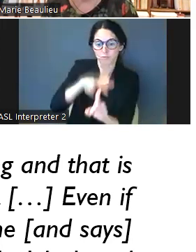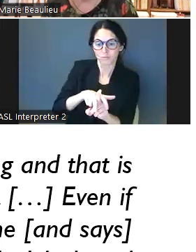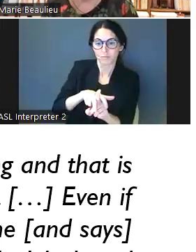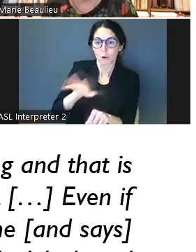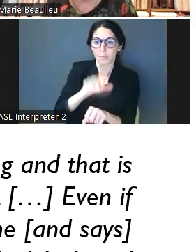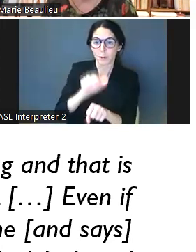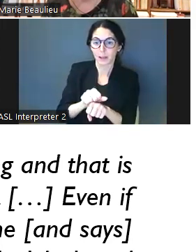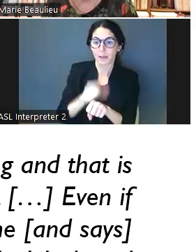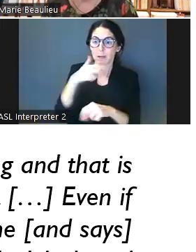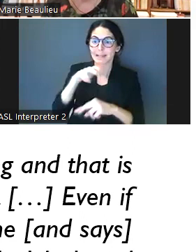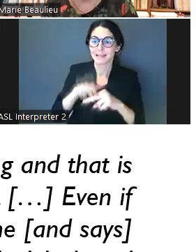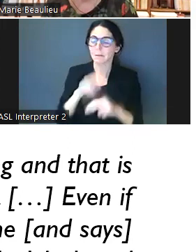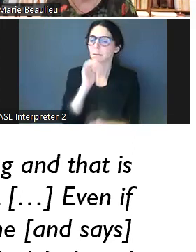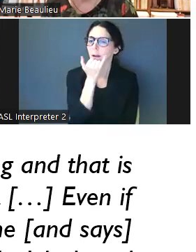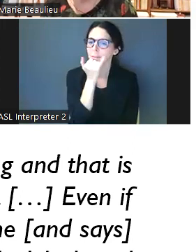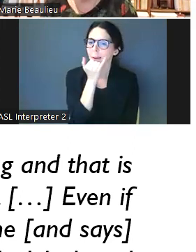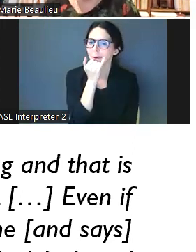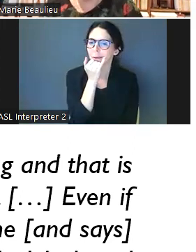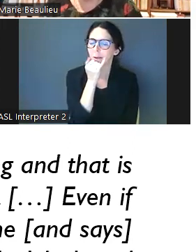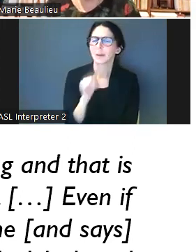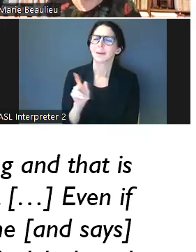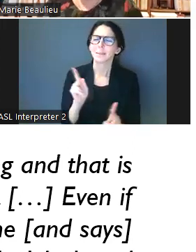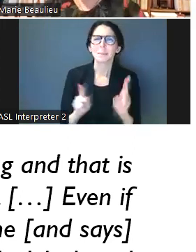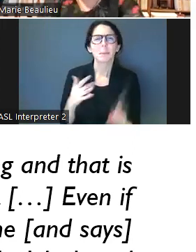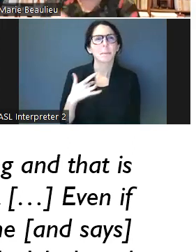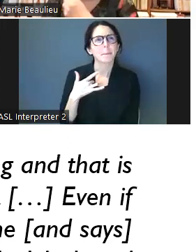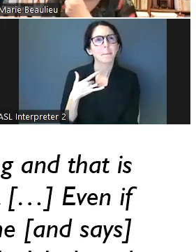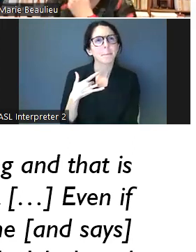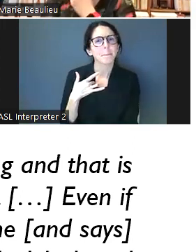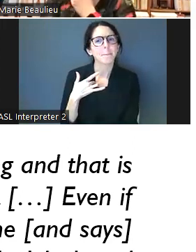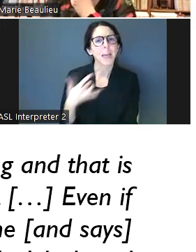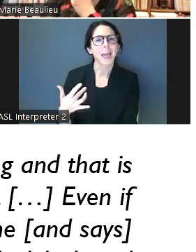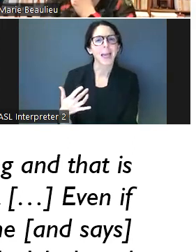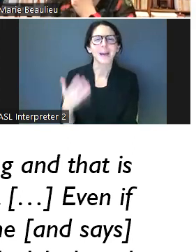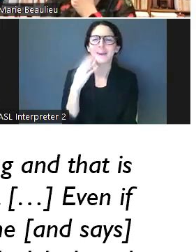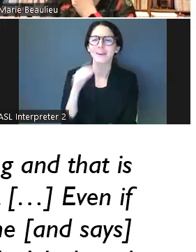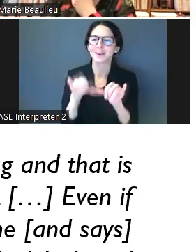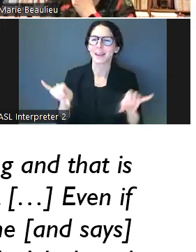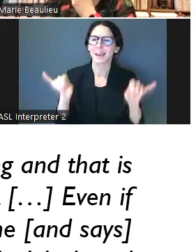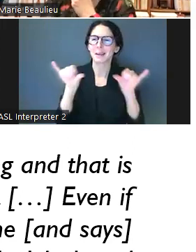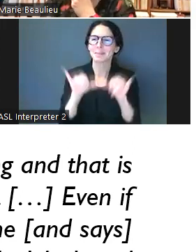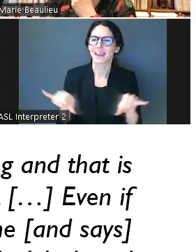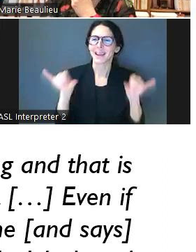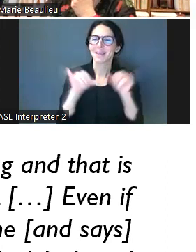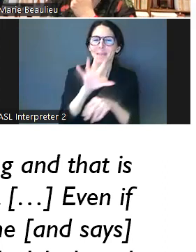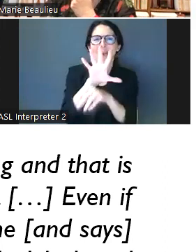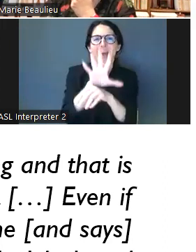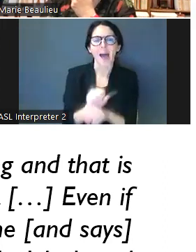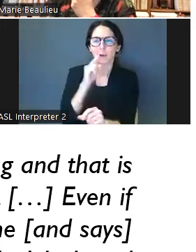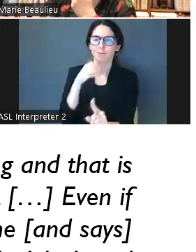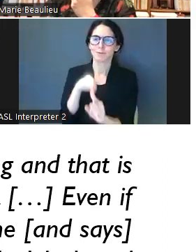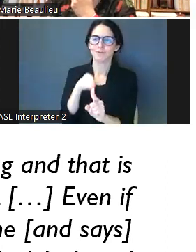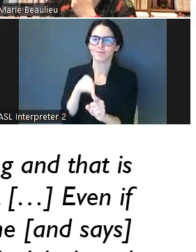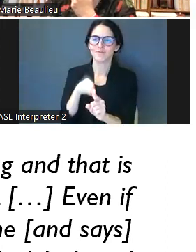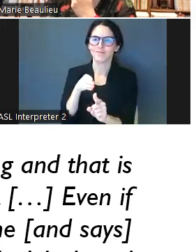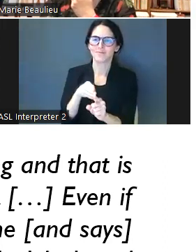meals, people tend to be creature of habits. They like to sit in the same place. So it